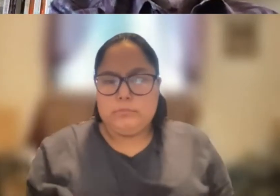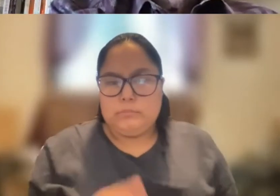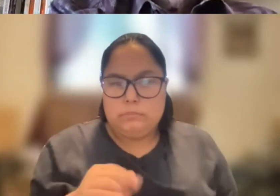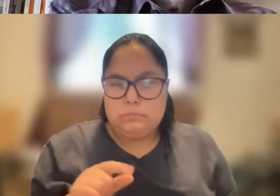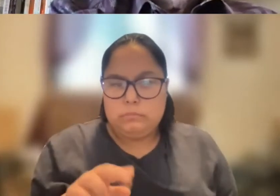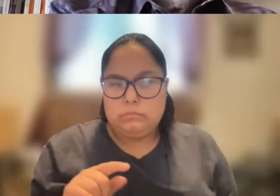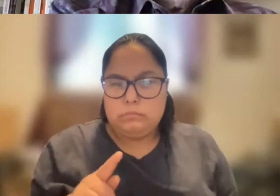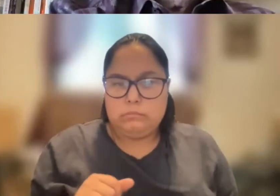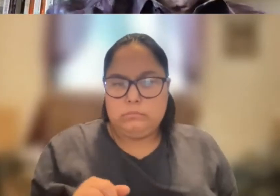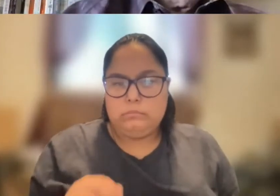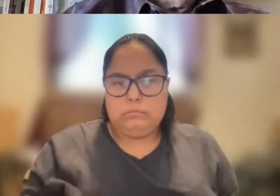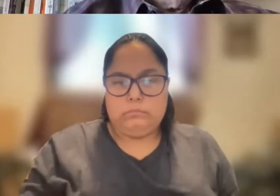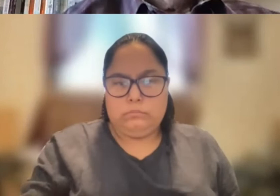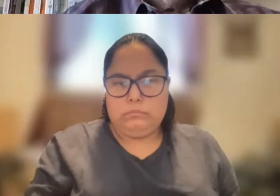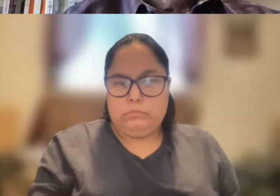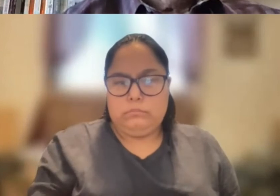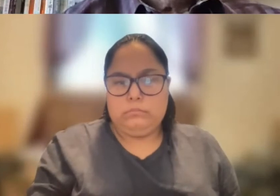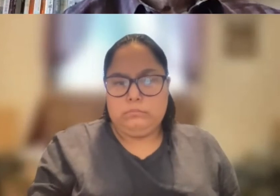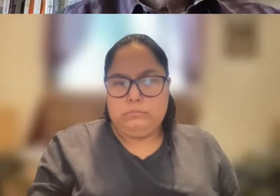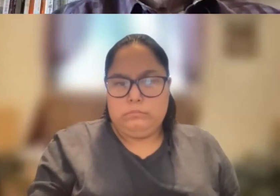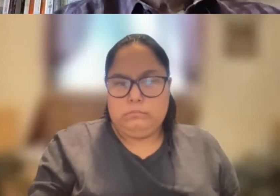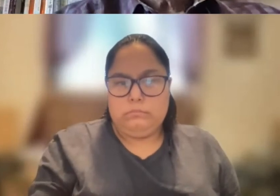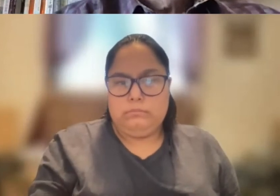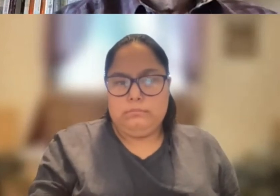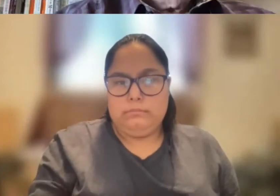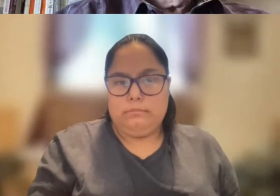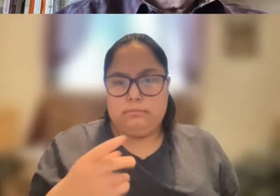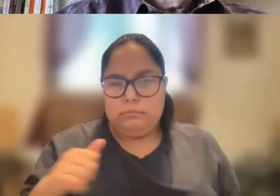that because it's still a cultural no-no.